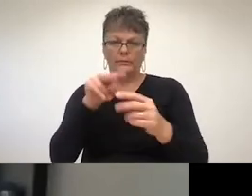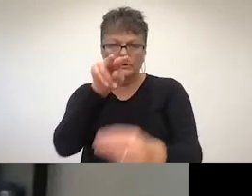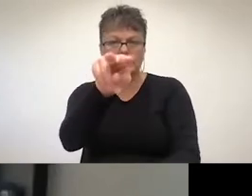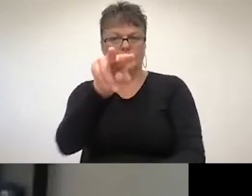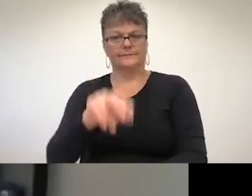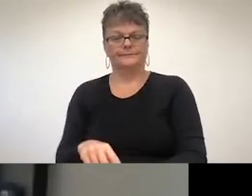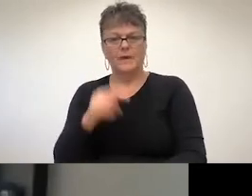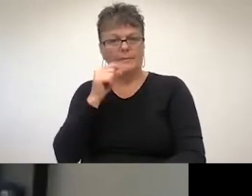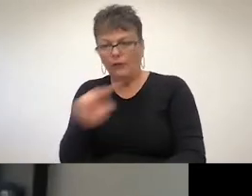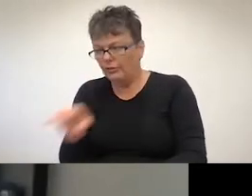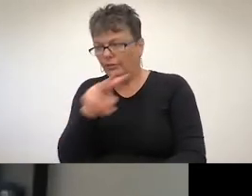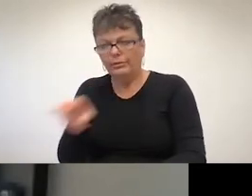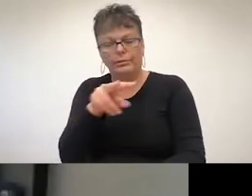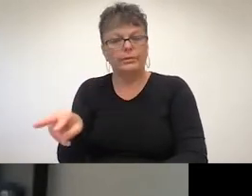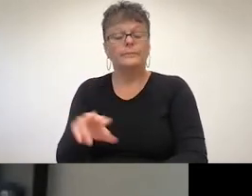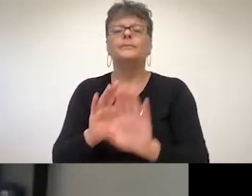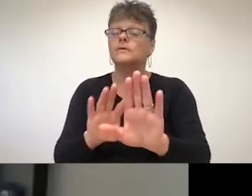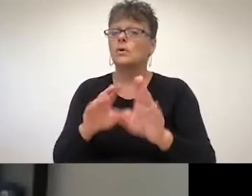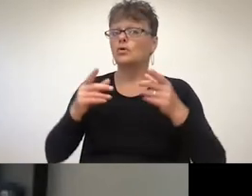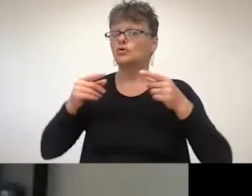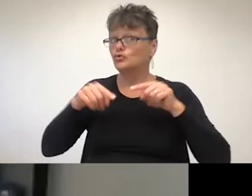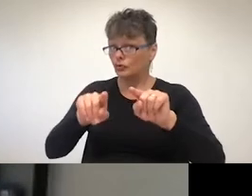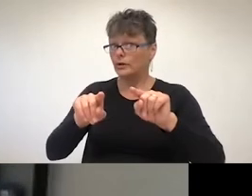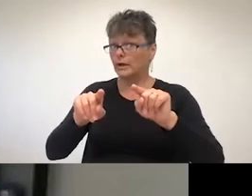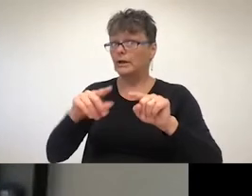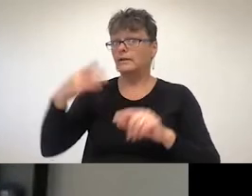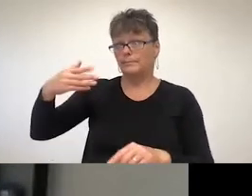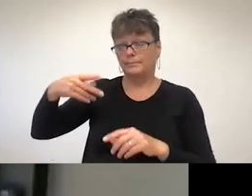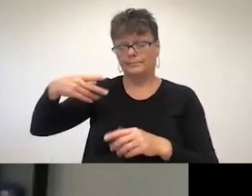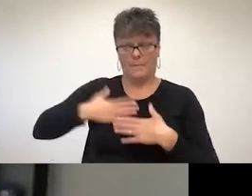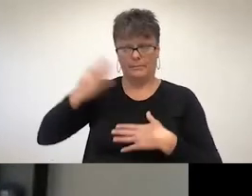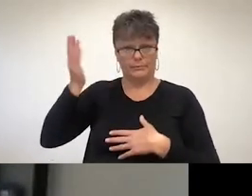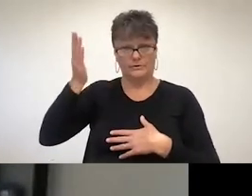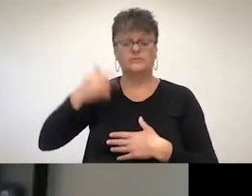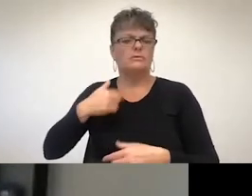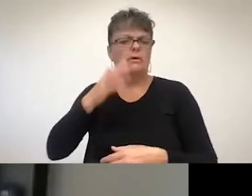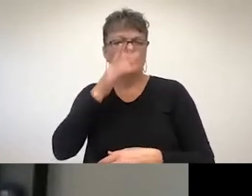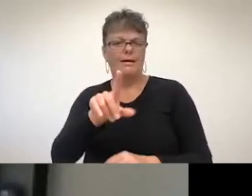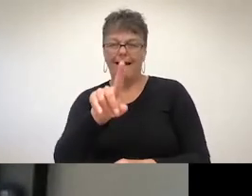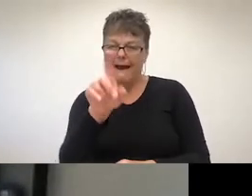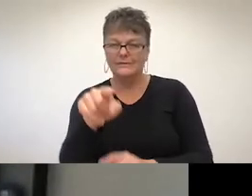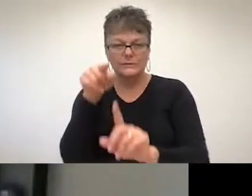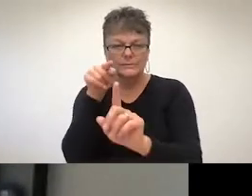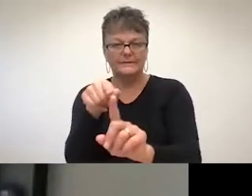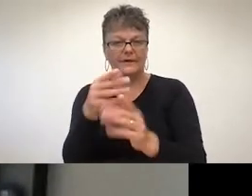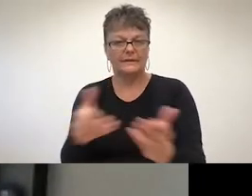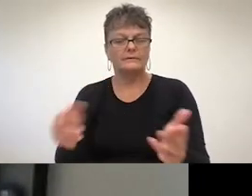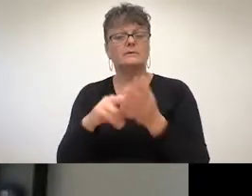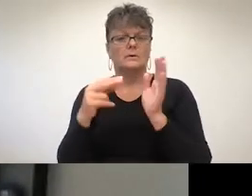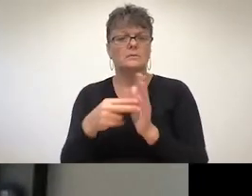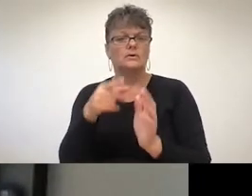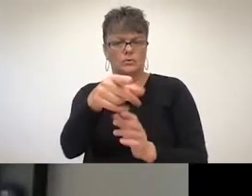be asking you very deliberate questions, and then I am going to turn my eyes to the chat and pay attention to what you're putting in there. So, and then we